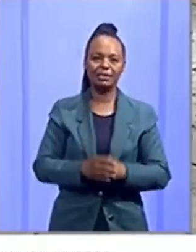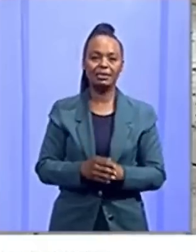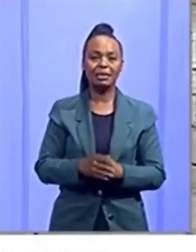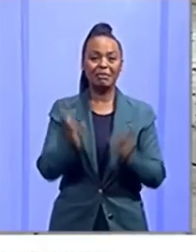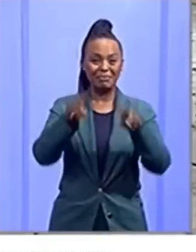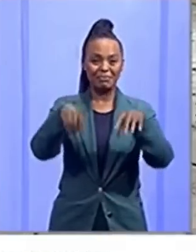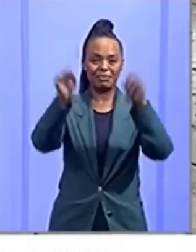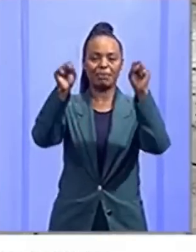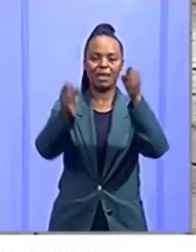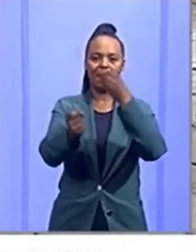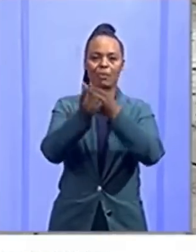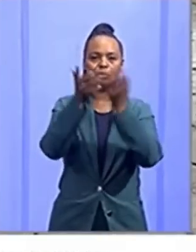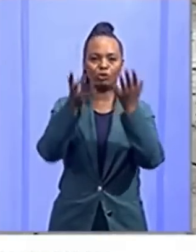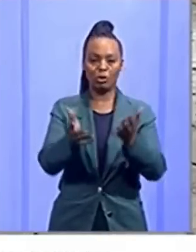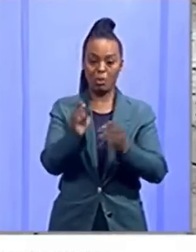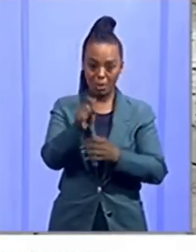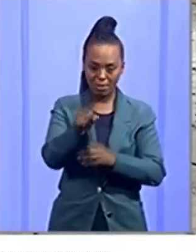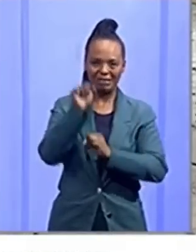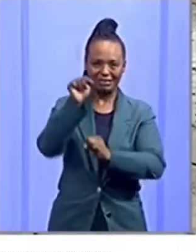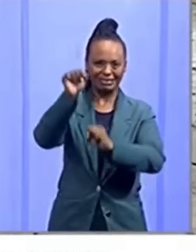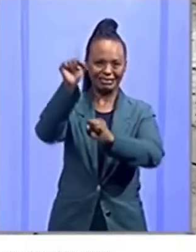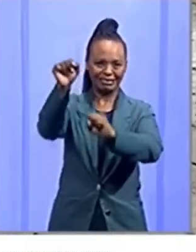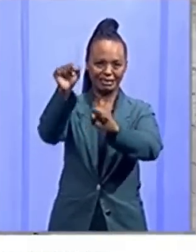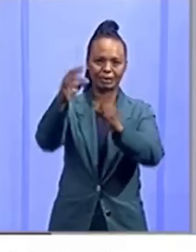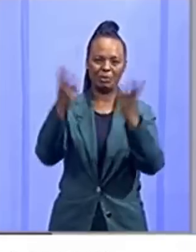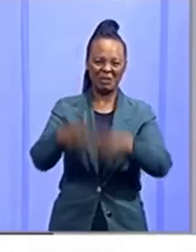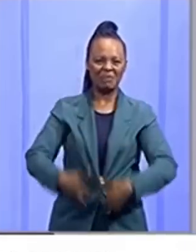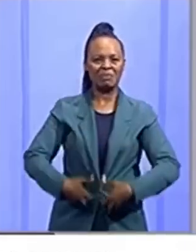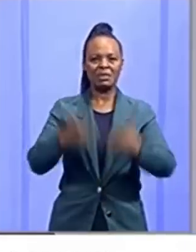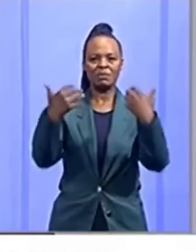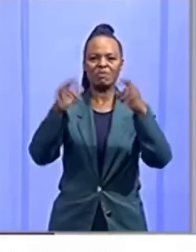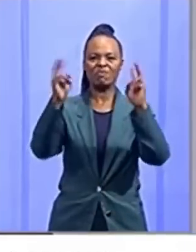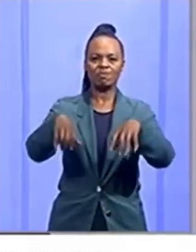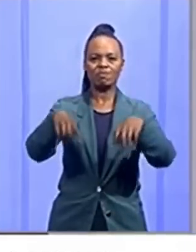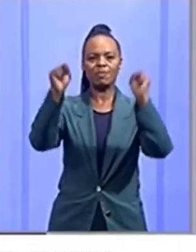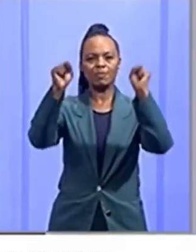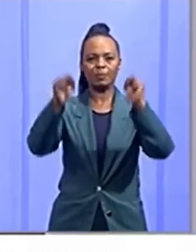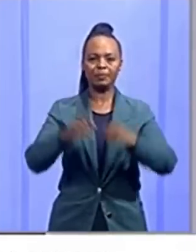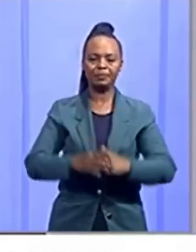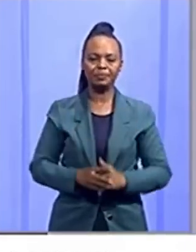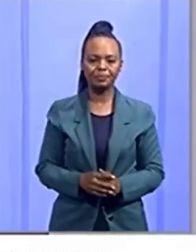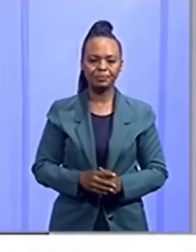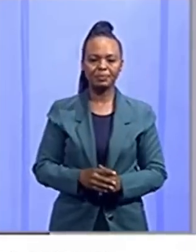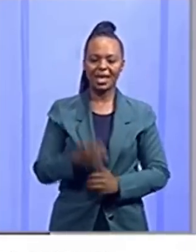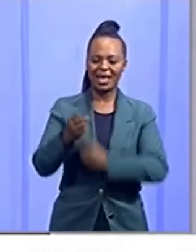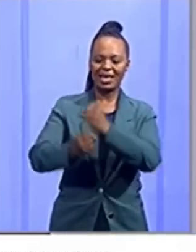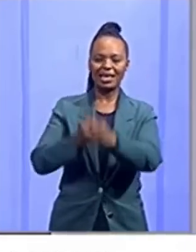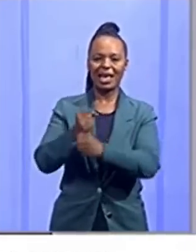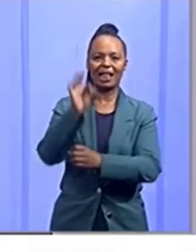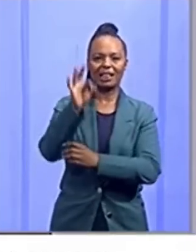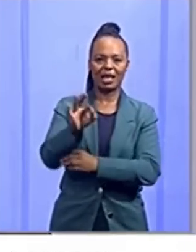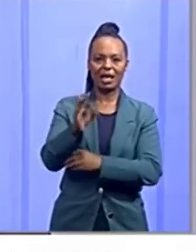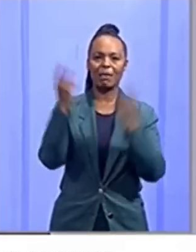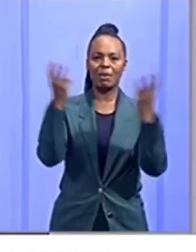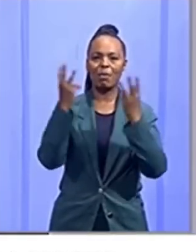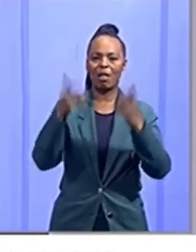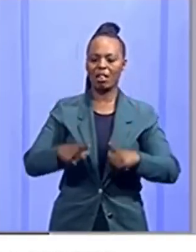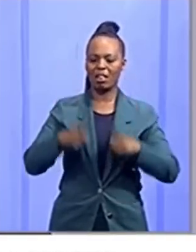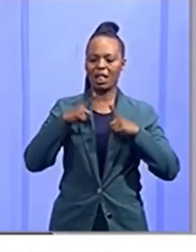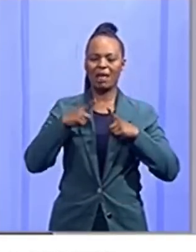feleletse se baka ditshupetso tse di aparetsweng ke tiriso dikgoka. For the past 3 years, people lived without